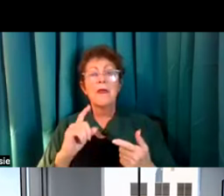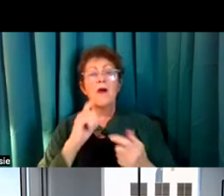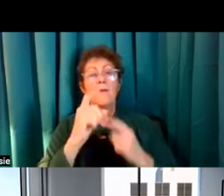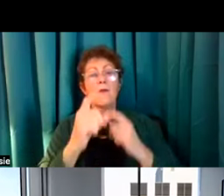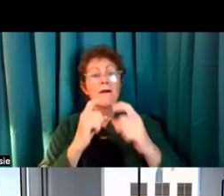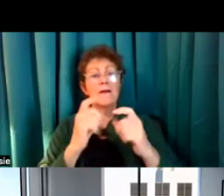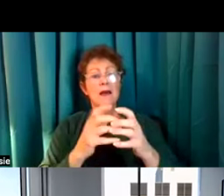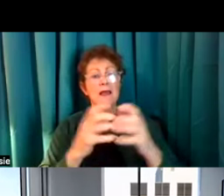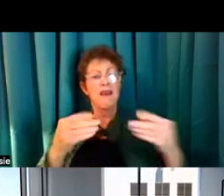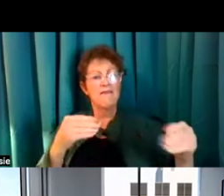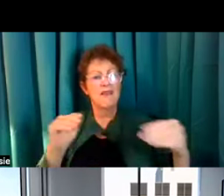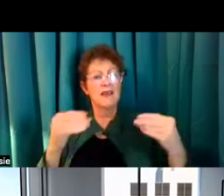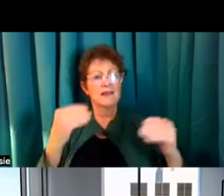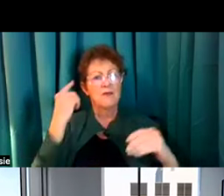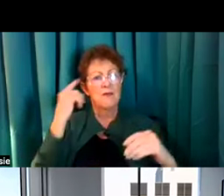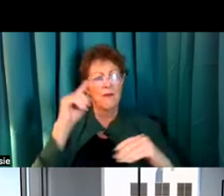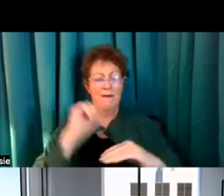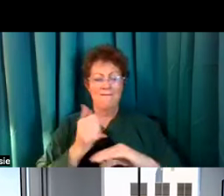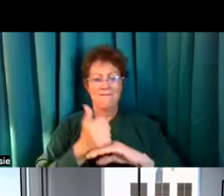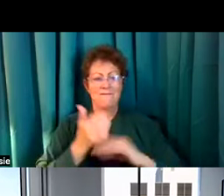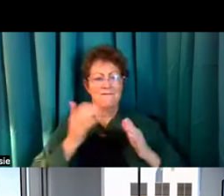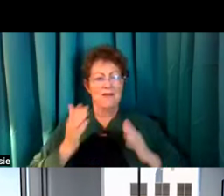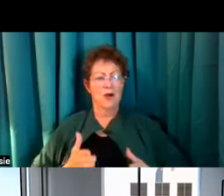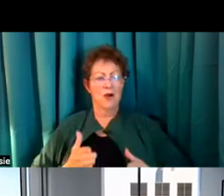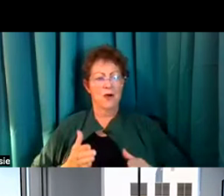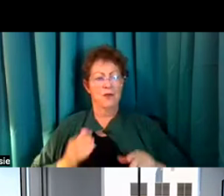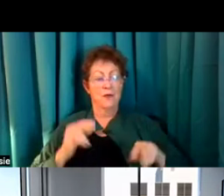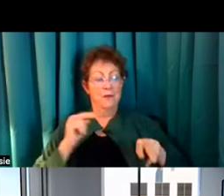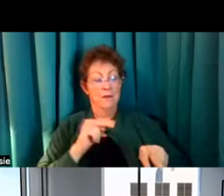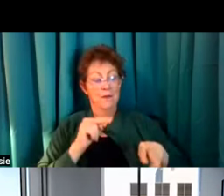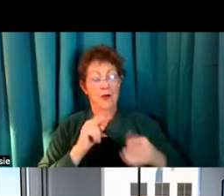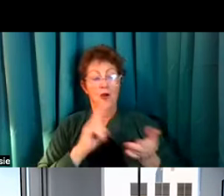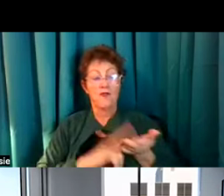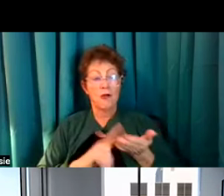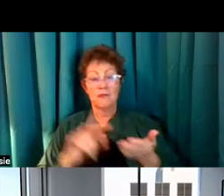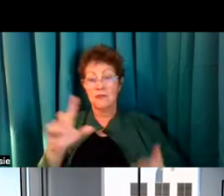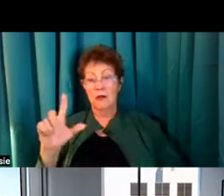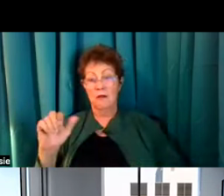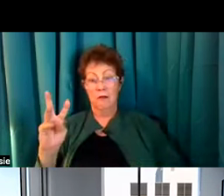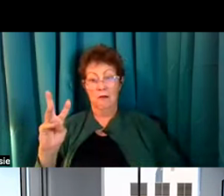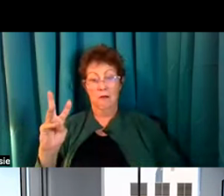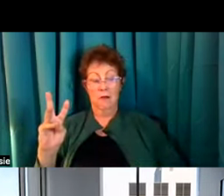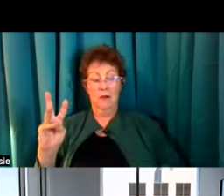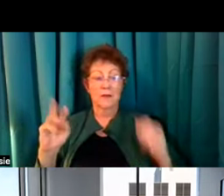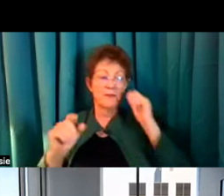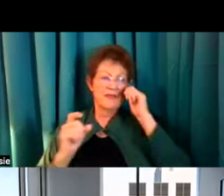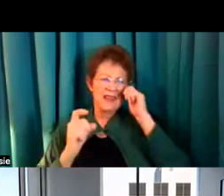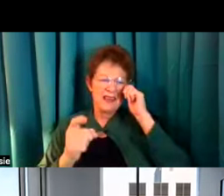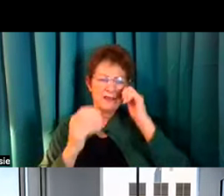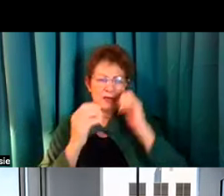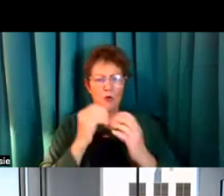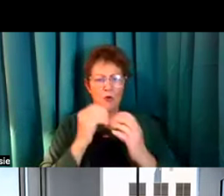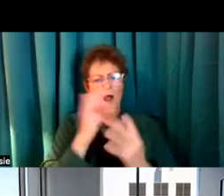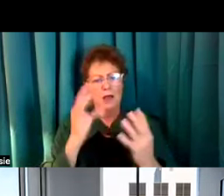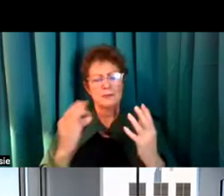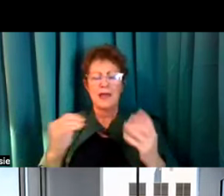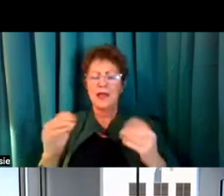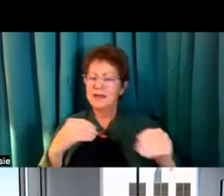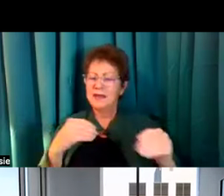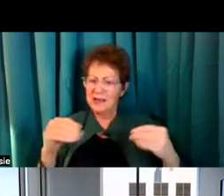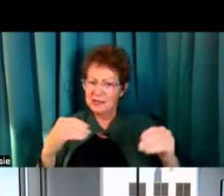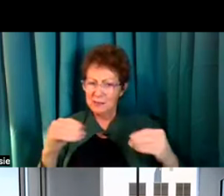lot of flexibility for founders. So they're governed by contract law, which provides, again, more optionality and flexibility